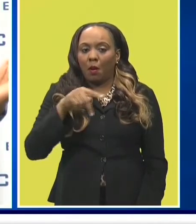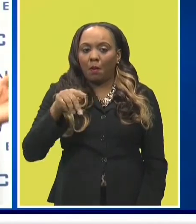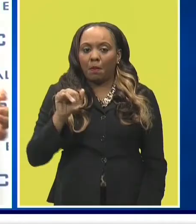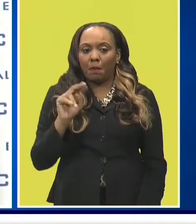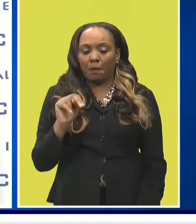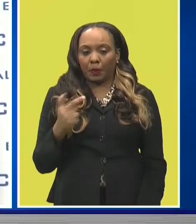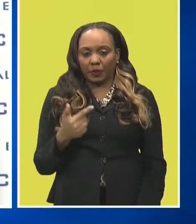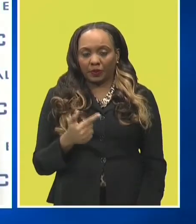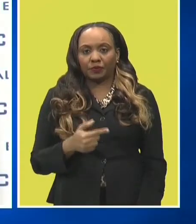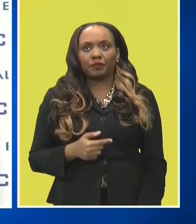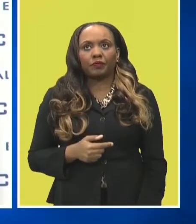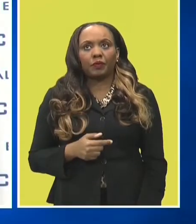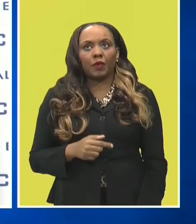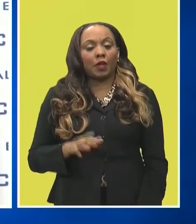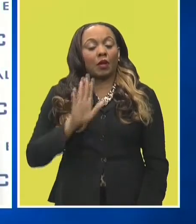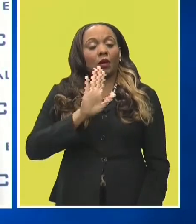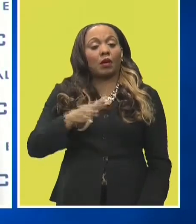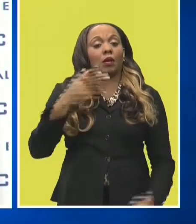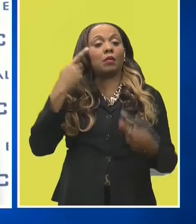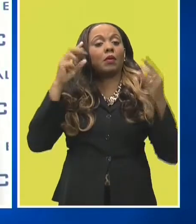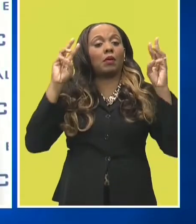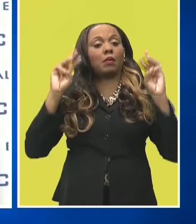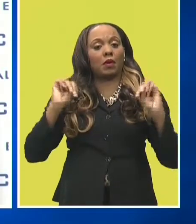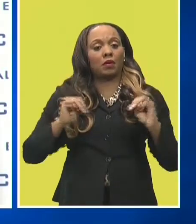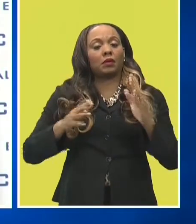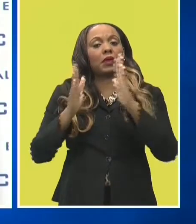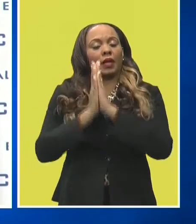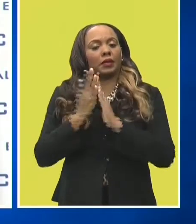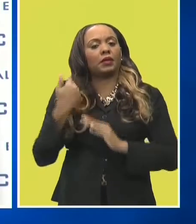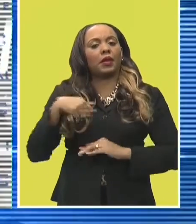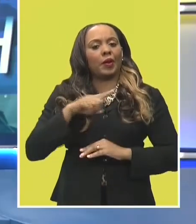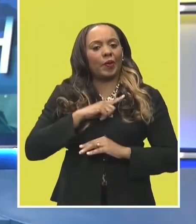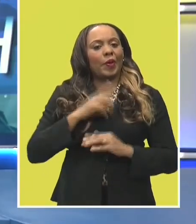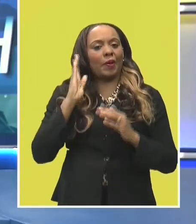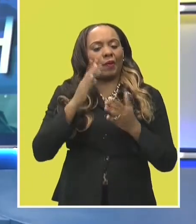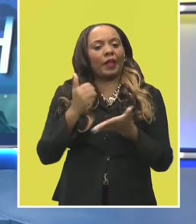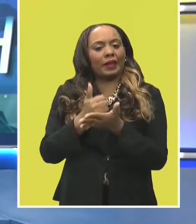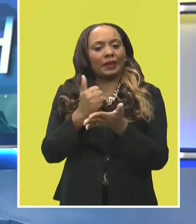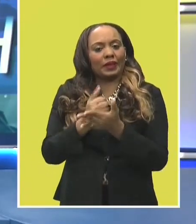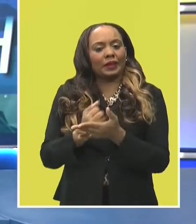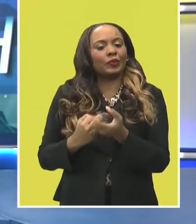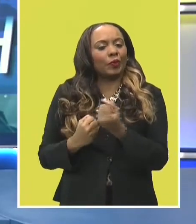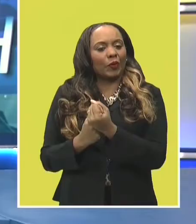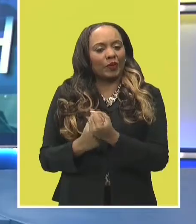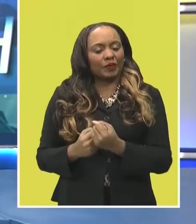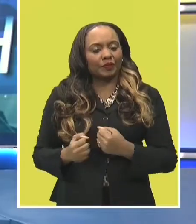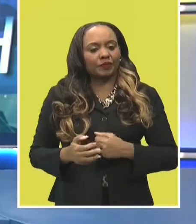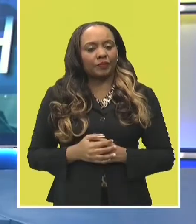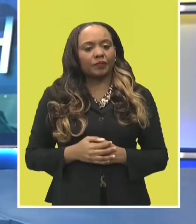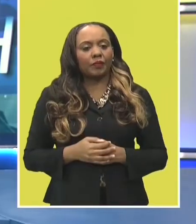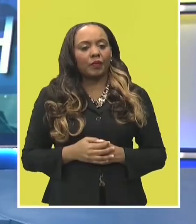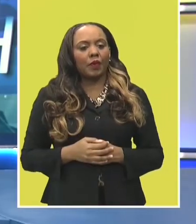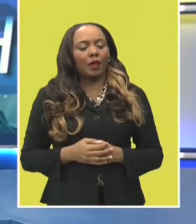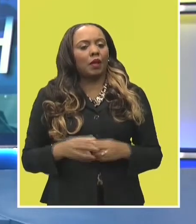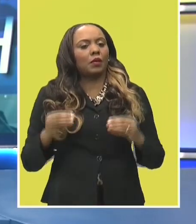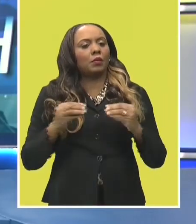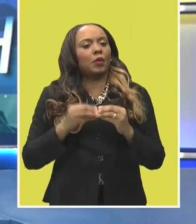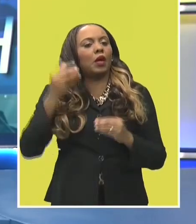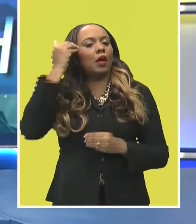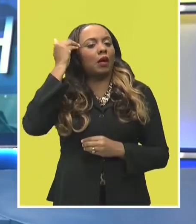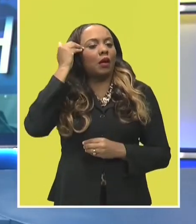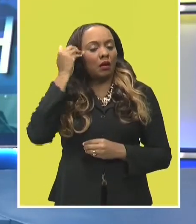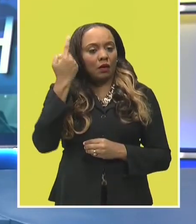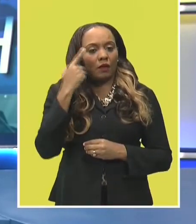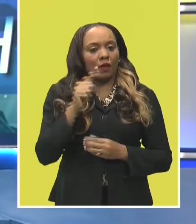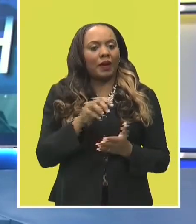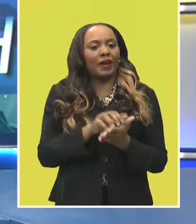just to let you know, your Prime Minister has already made that request and we're following up. Giving more awareness to the issue of prostate